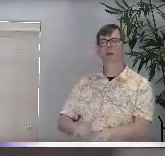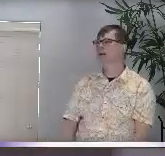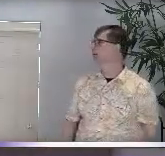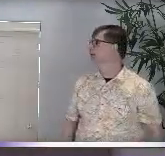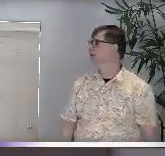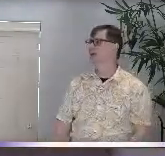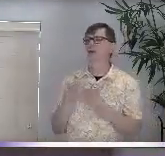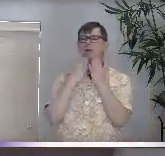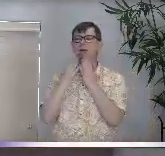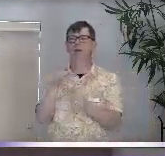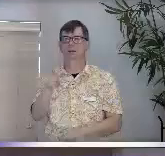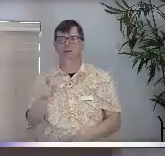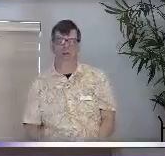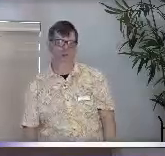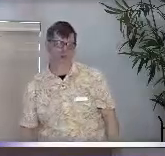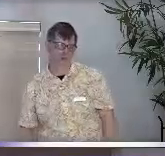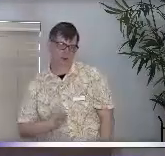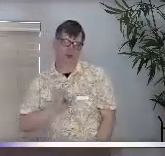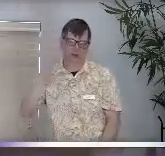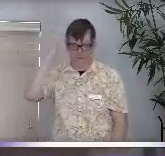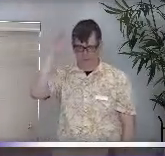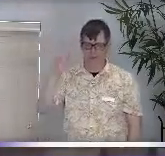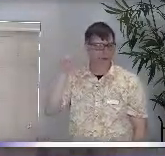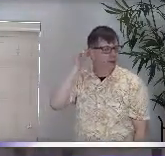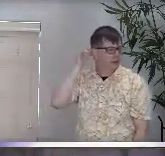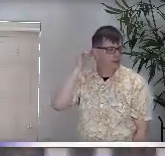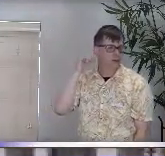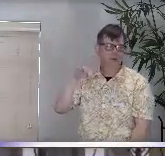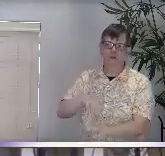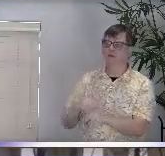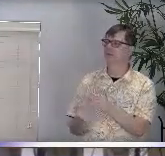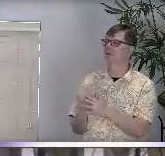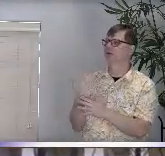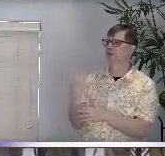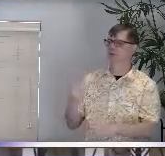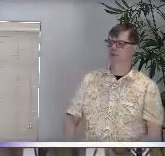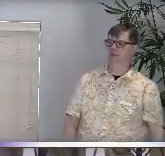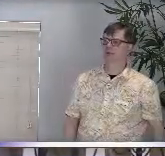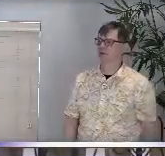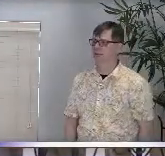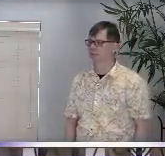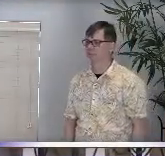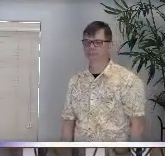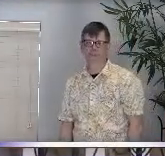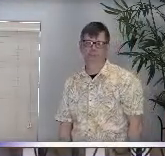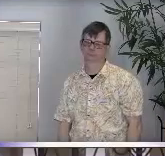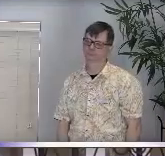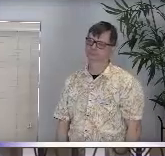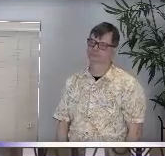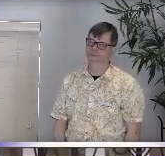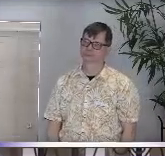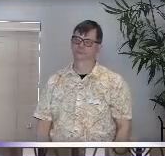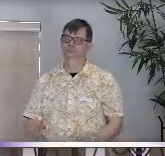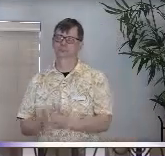Thank you. So I think when our hair is on fire, we have established that it's a discordant thought, and that it, and